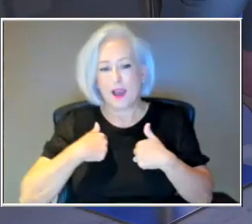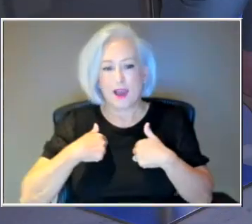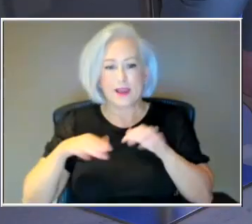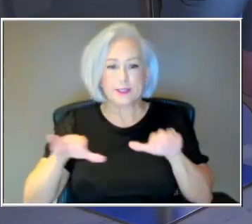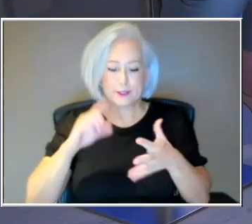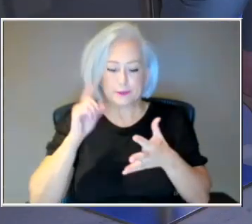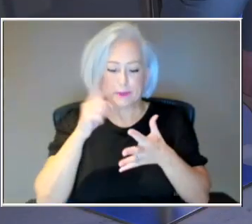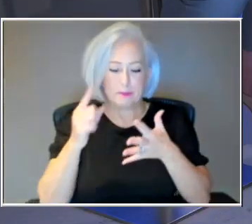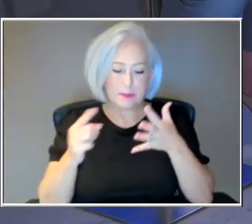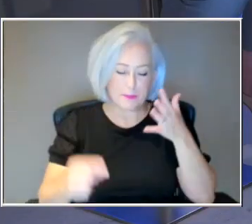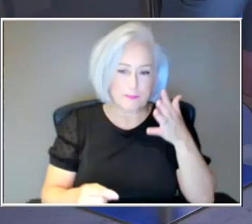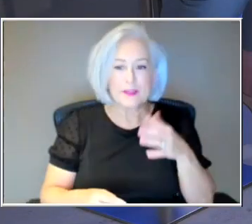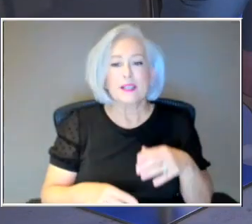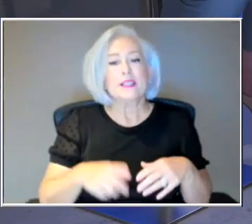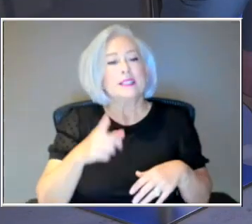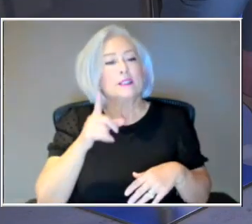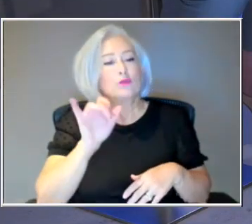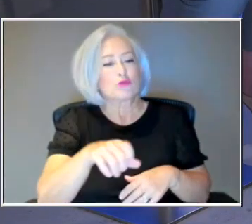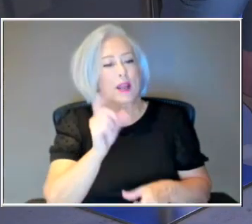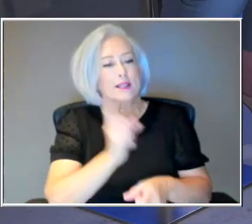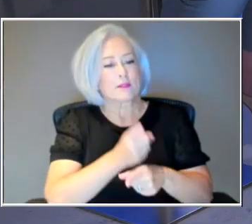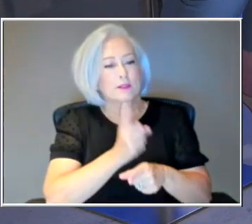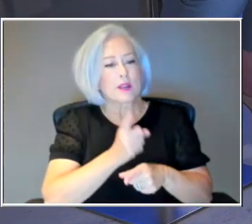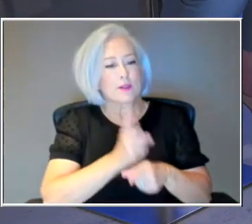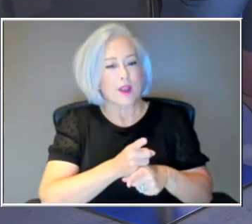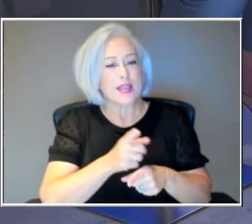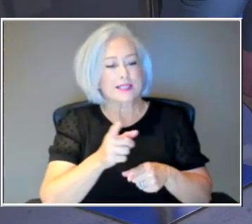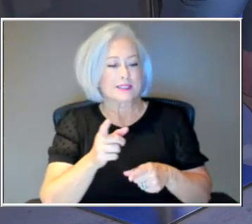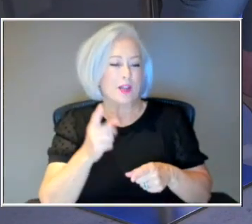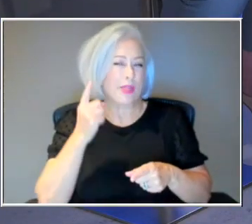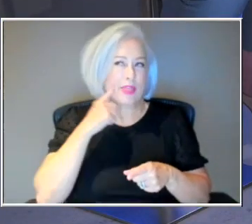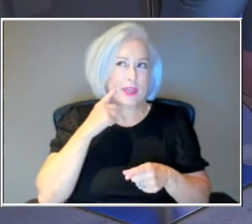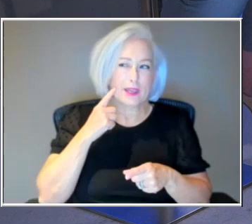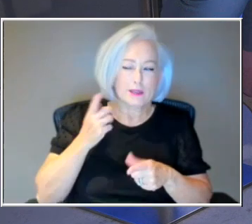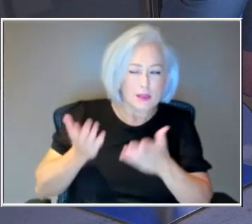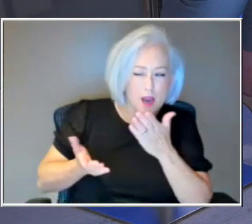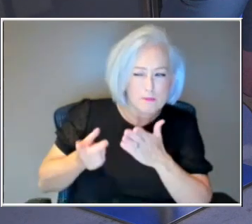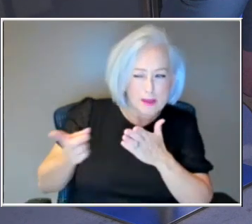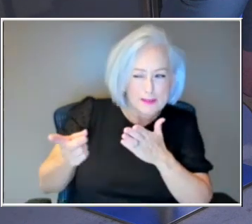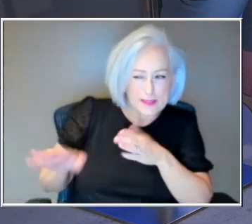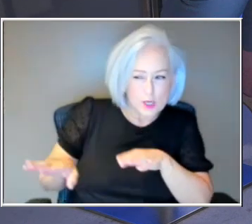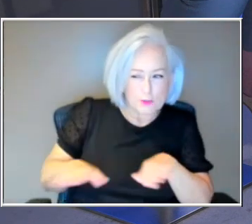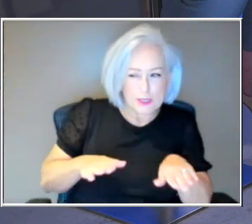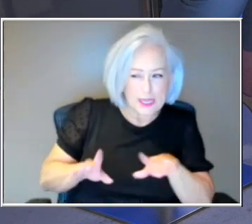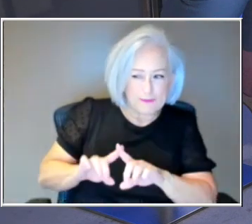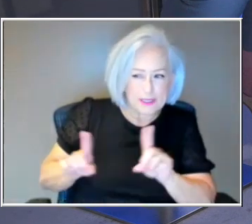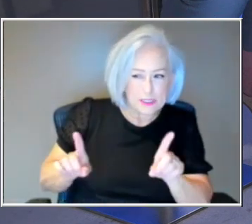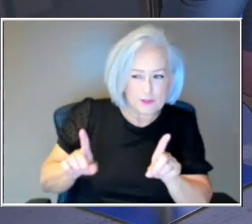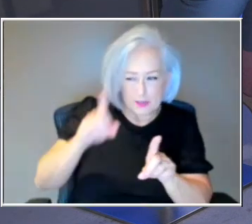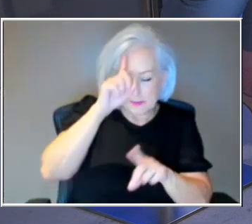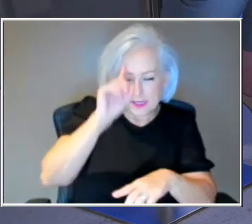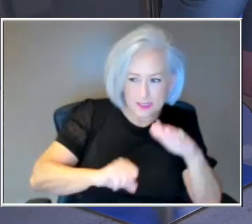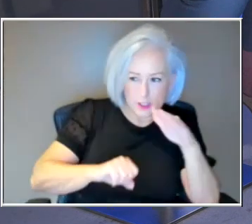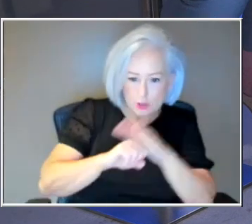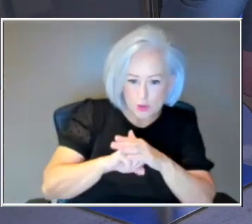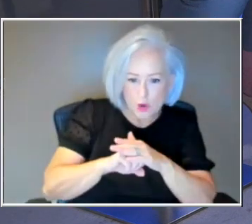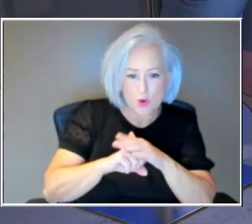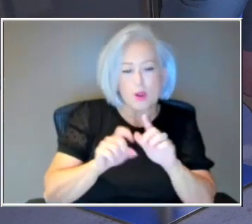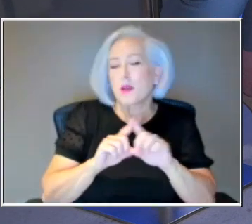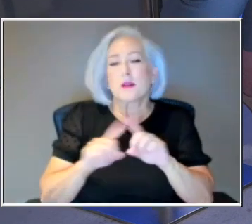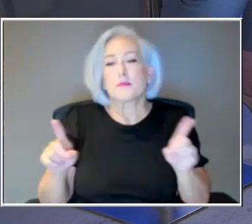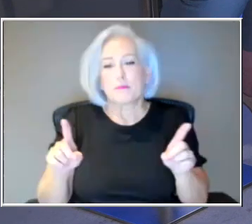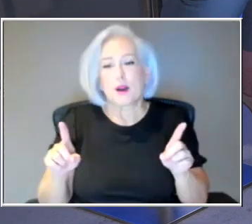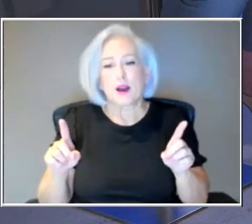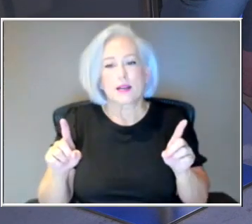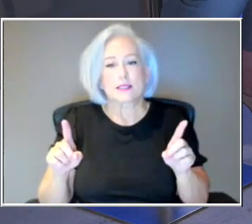kid gloves and treat you differently because you've had this traumatic event. Yes. Not just the stroke, but the event, the accident